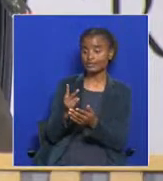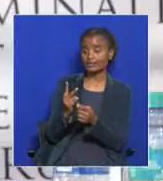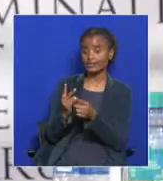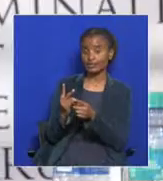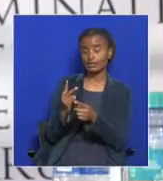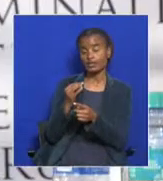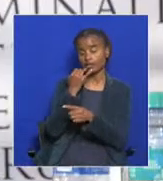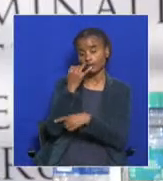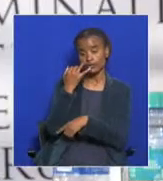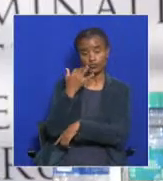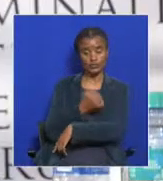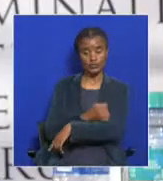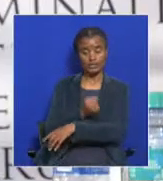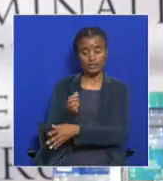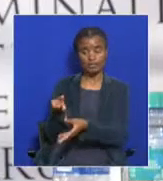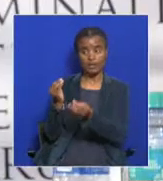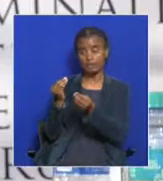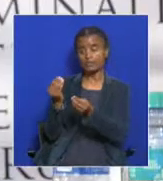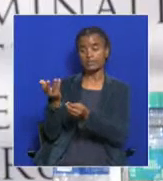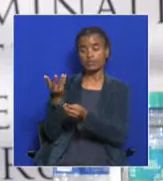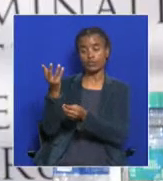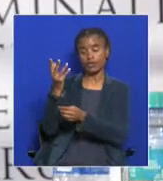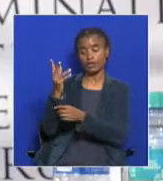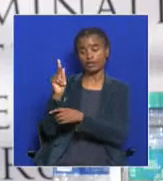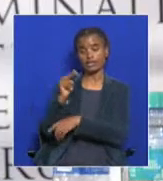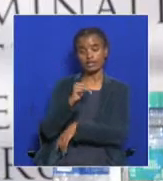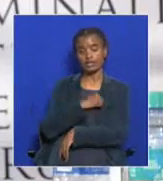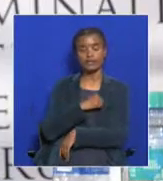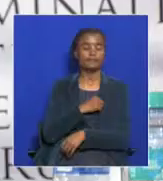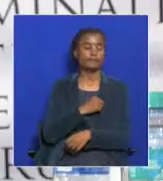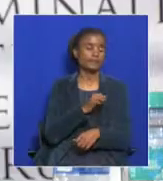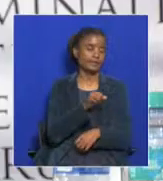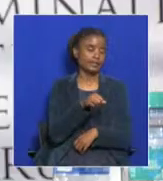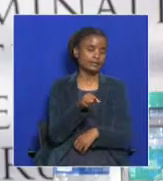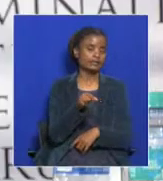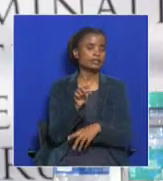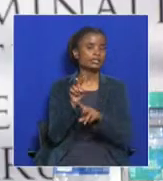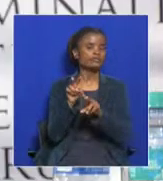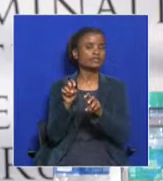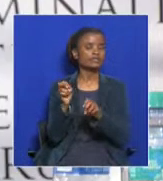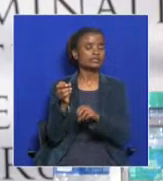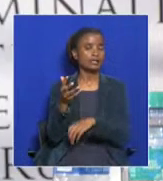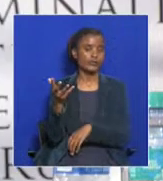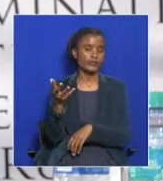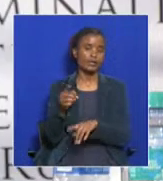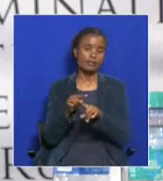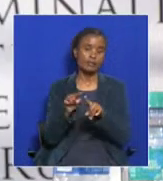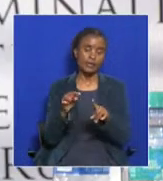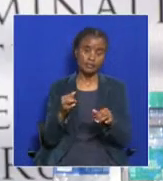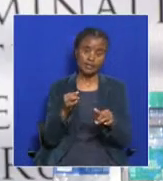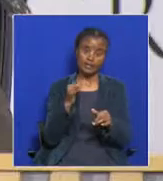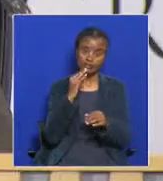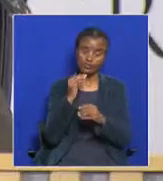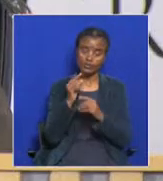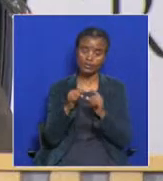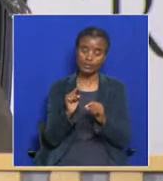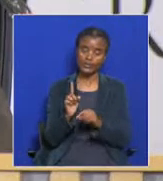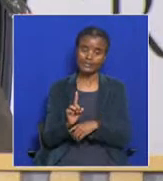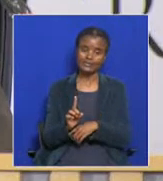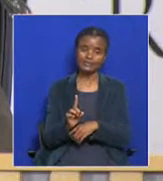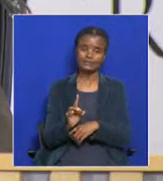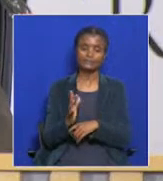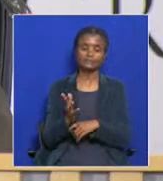Yes, indeed. This is investigations out there. Yes. What I'm referencing here is Warrant